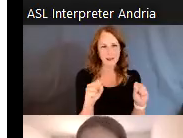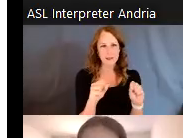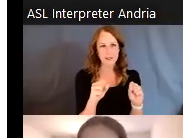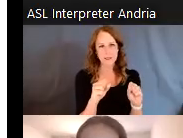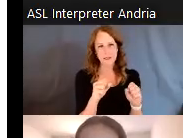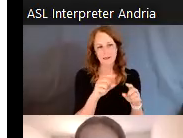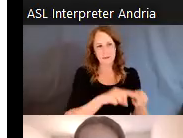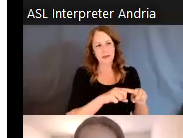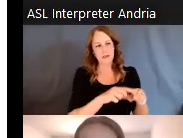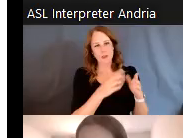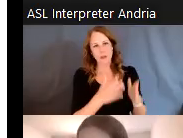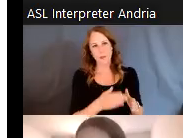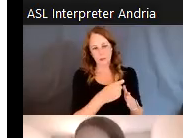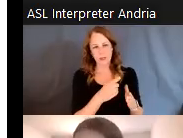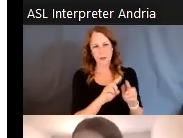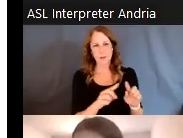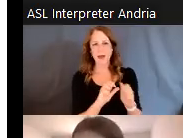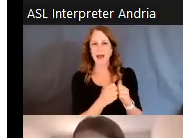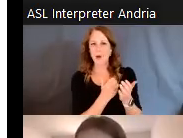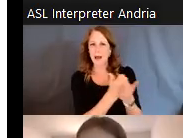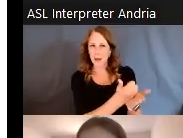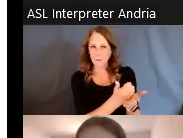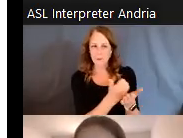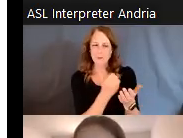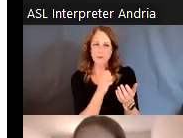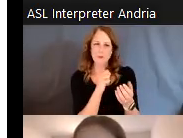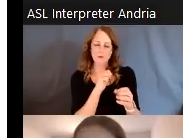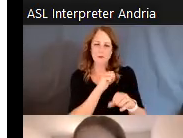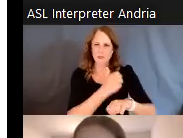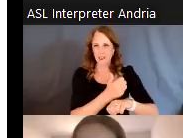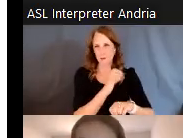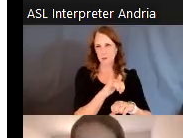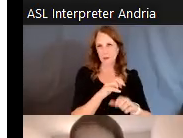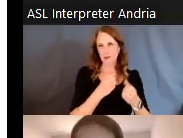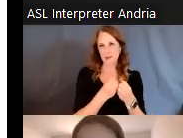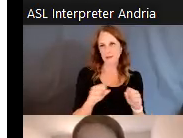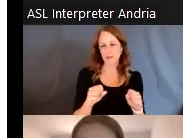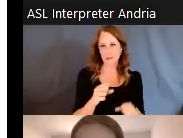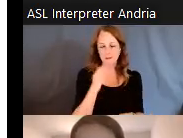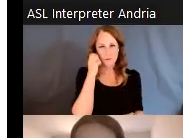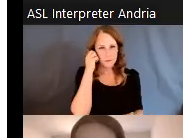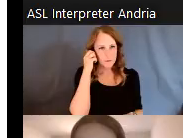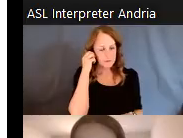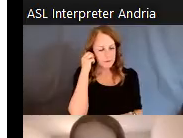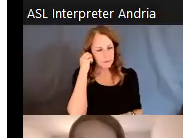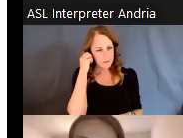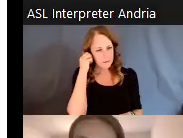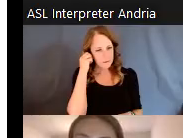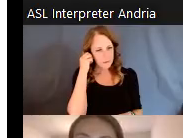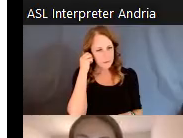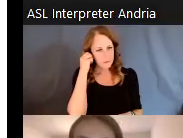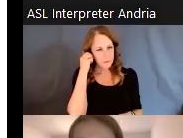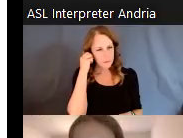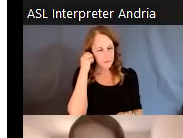help them in building that internal sense of safety? Important as an advocate too, right, is to be able